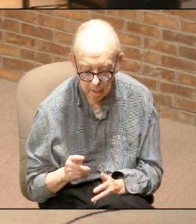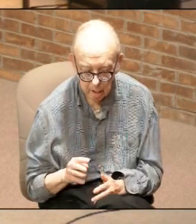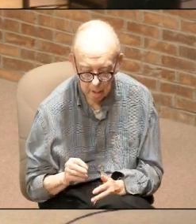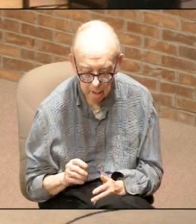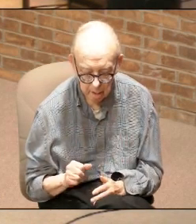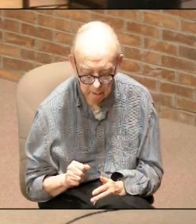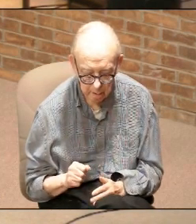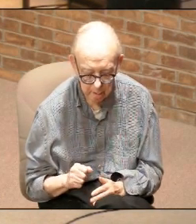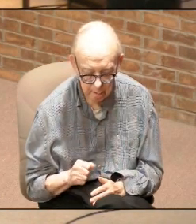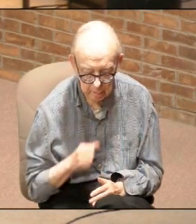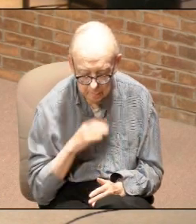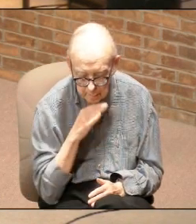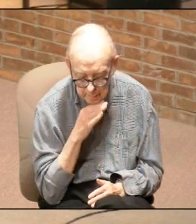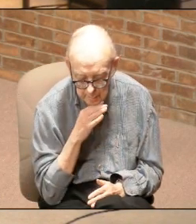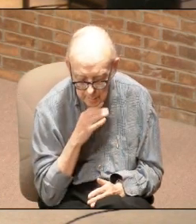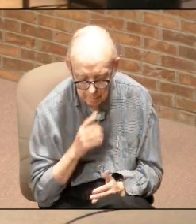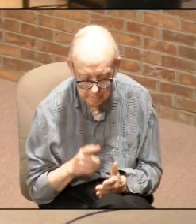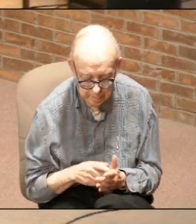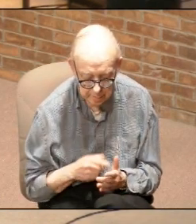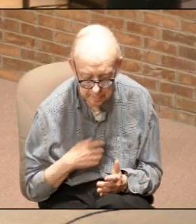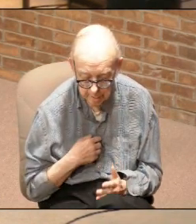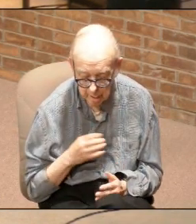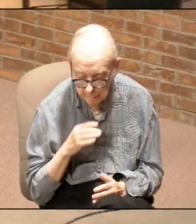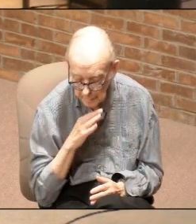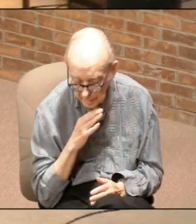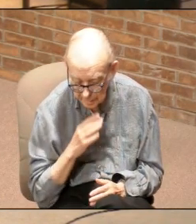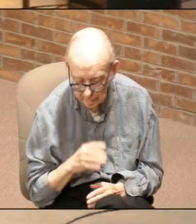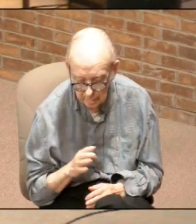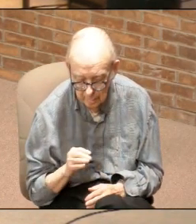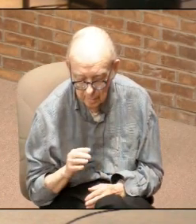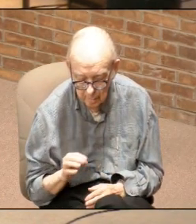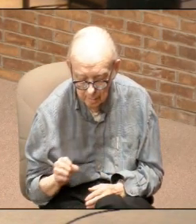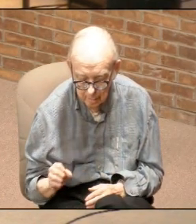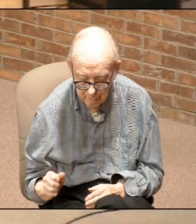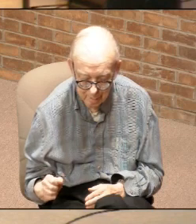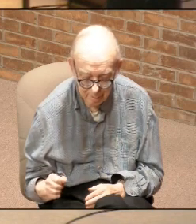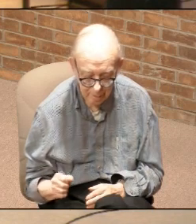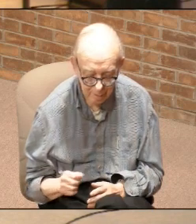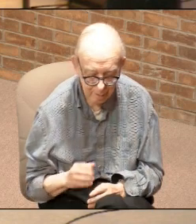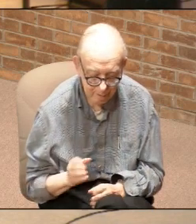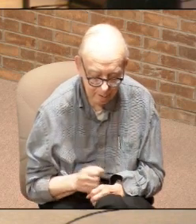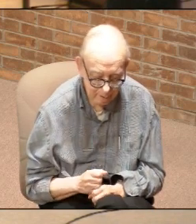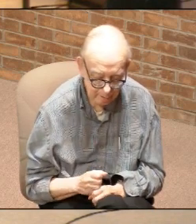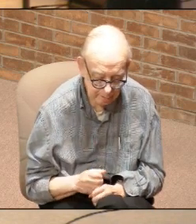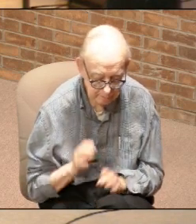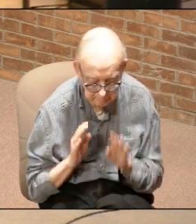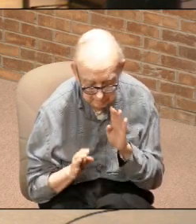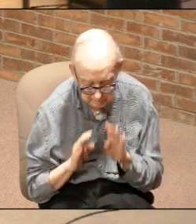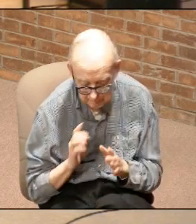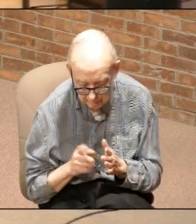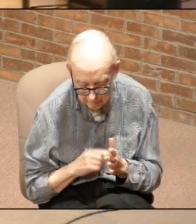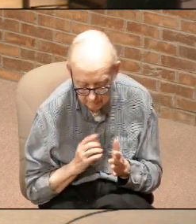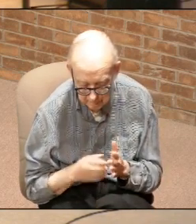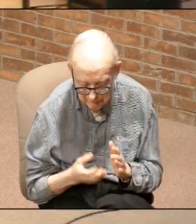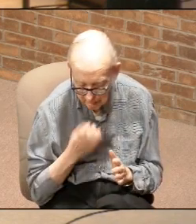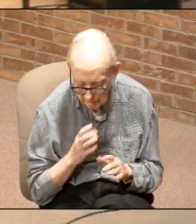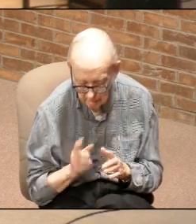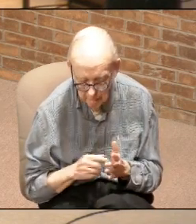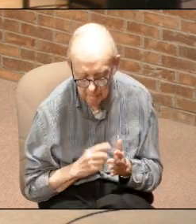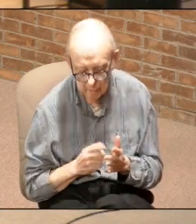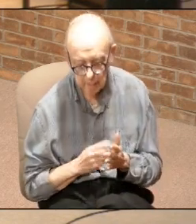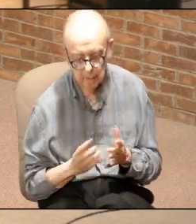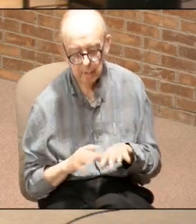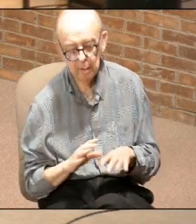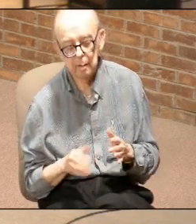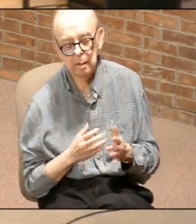messy yes there are sometimes i can be messy there are sometimes i can get frustrated sometimes i can get mad sometimes